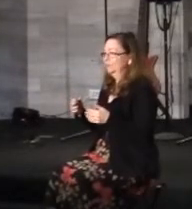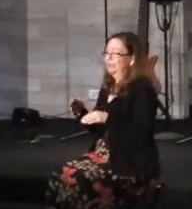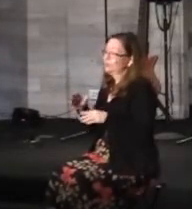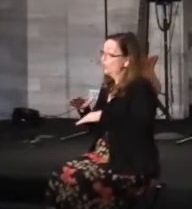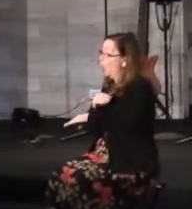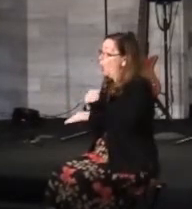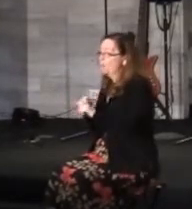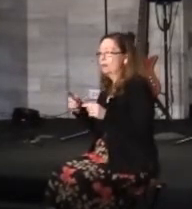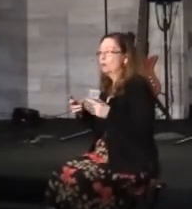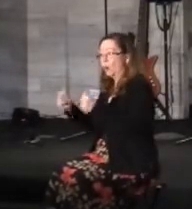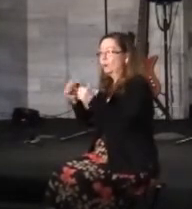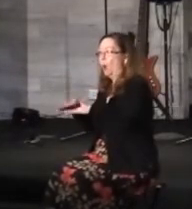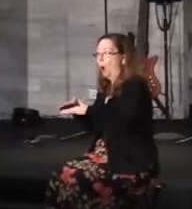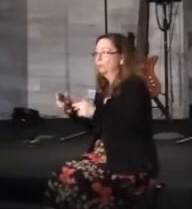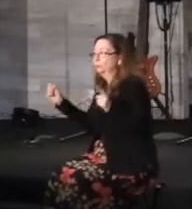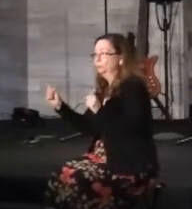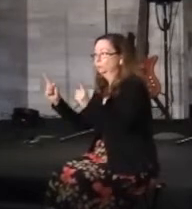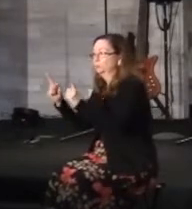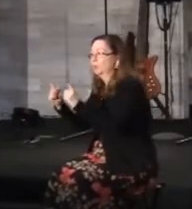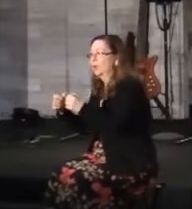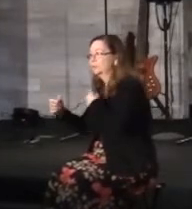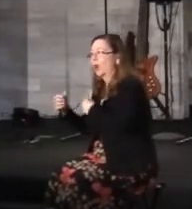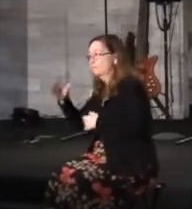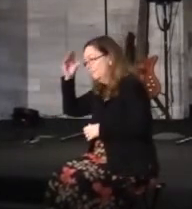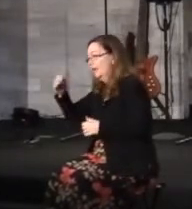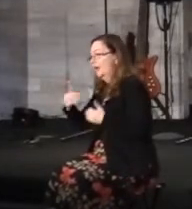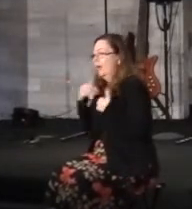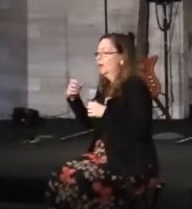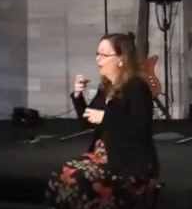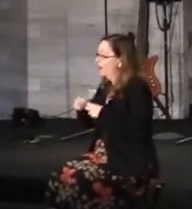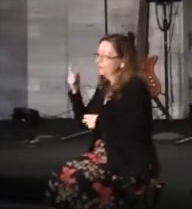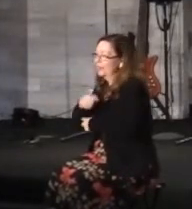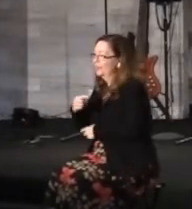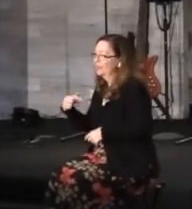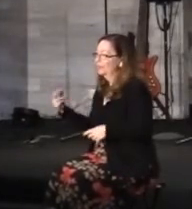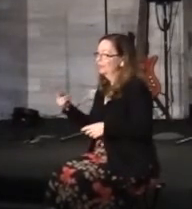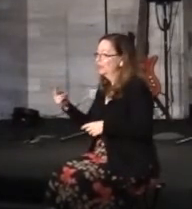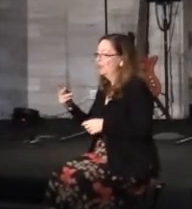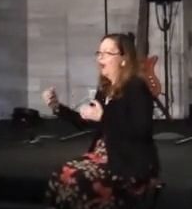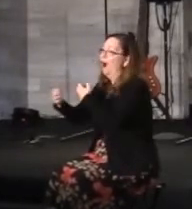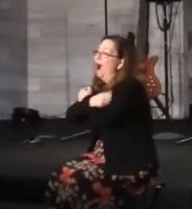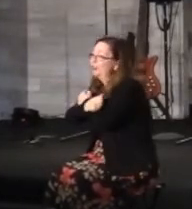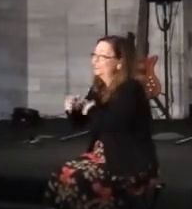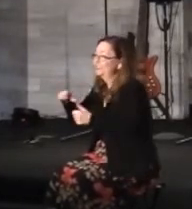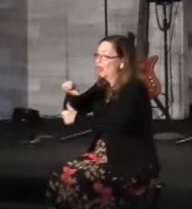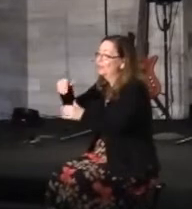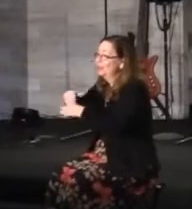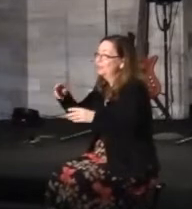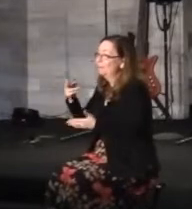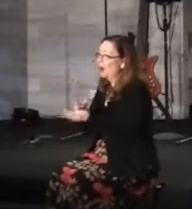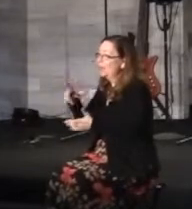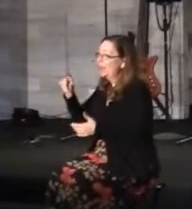aggressiveness. And I said, you know, well, I'm sorry. He goes, man, I've just had a rough day. And we literally hugged each other in the parking lot. Isn't